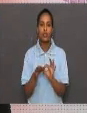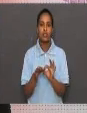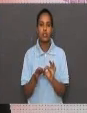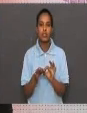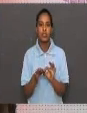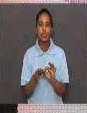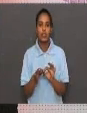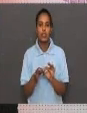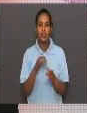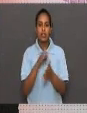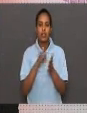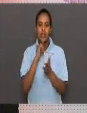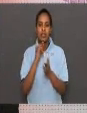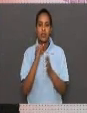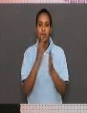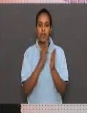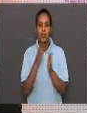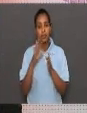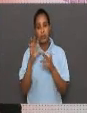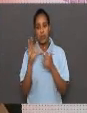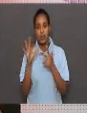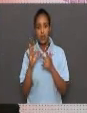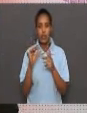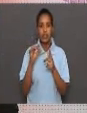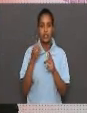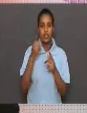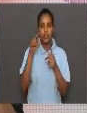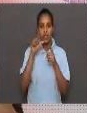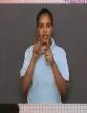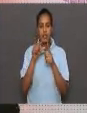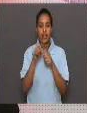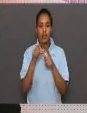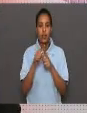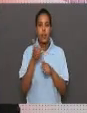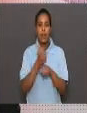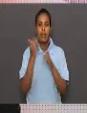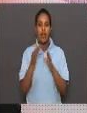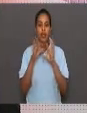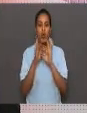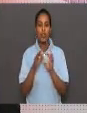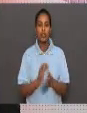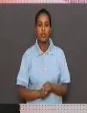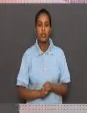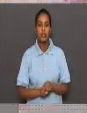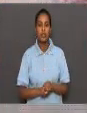bond, it is preferable to use the term metallic bonding.